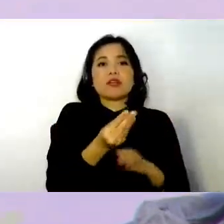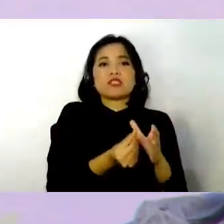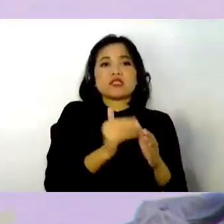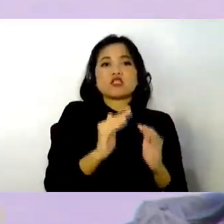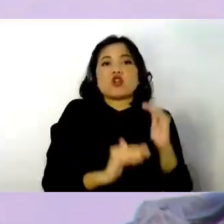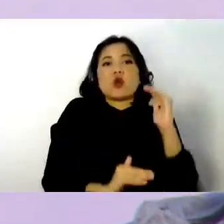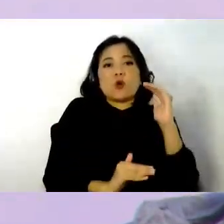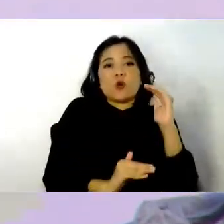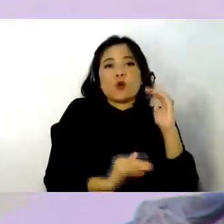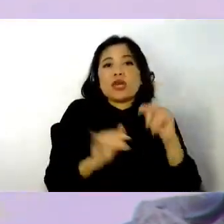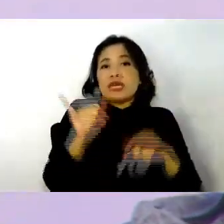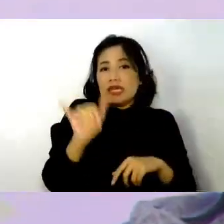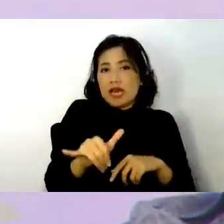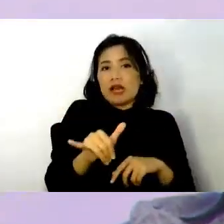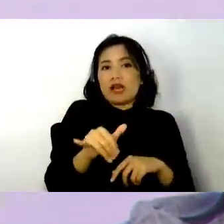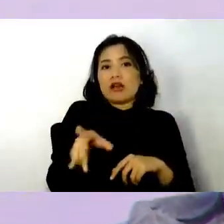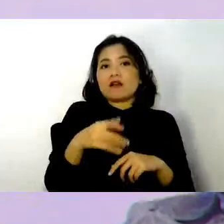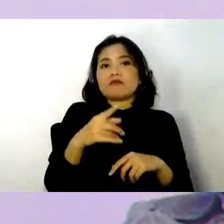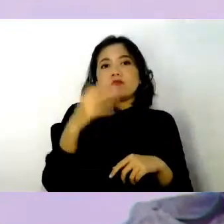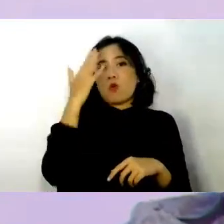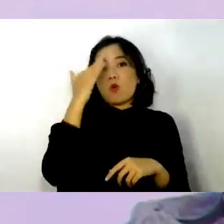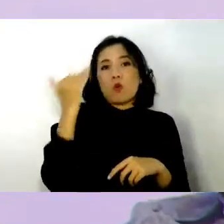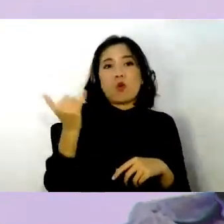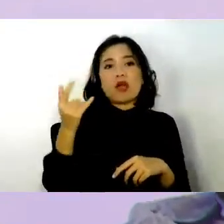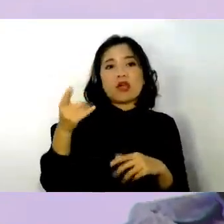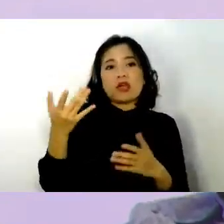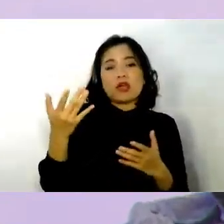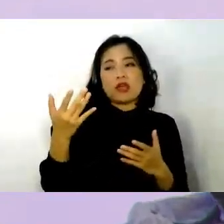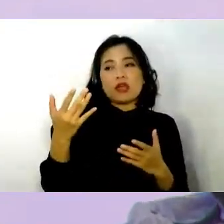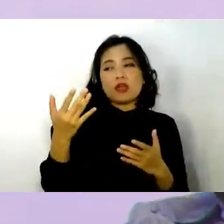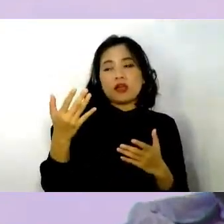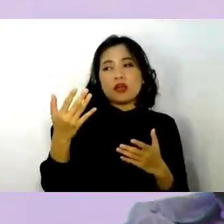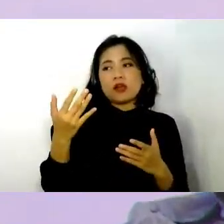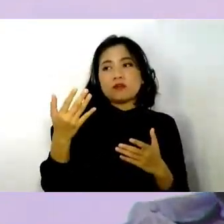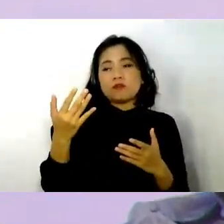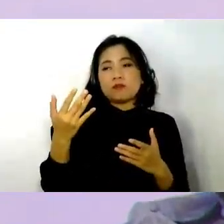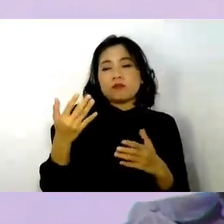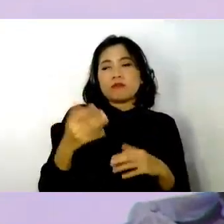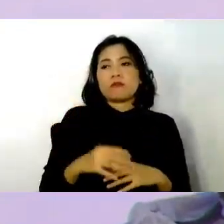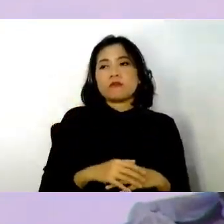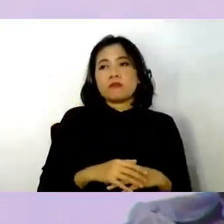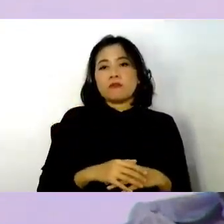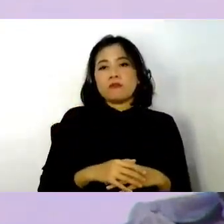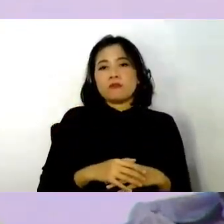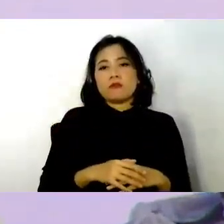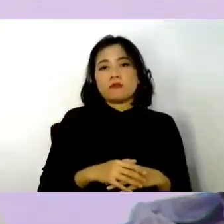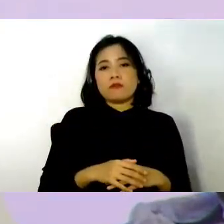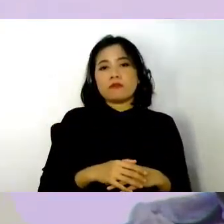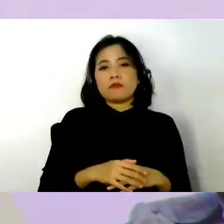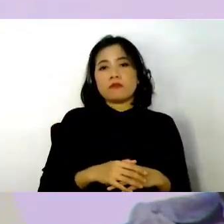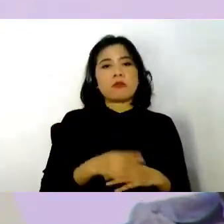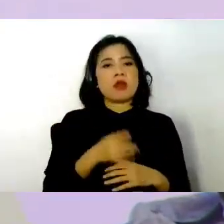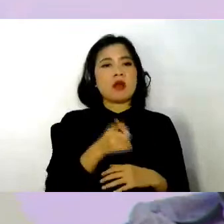living. So I have to hire someone to get into the